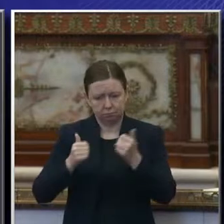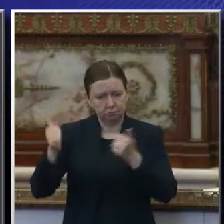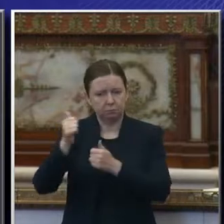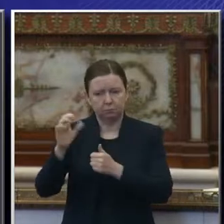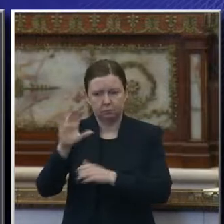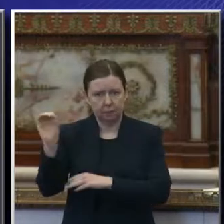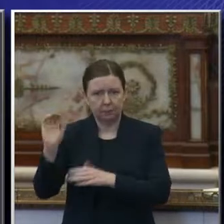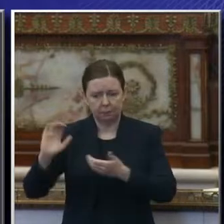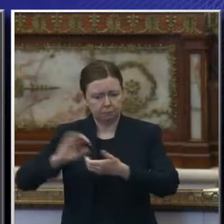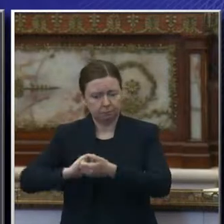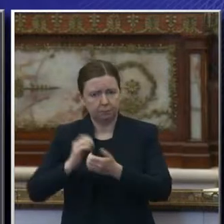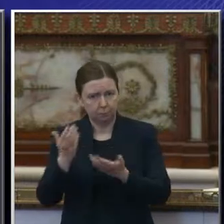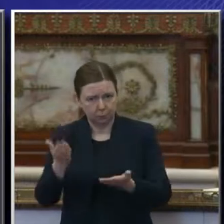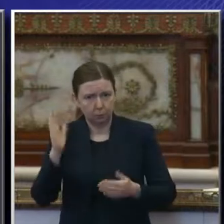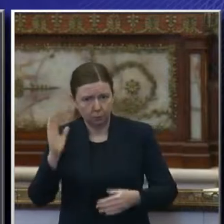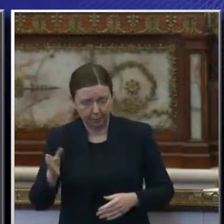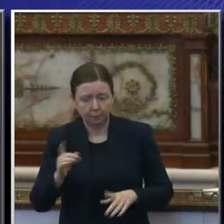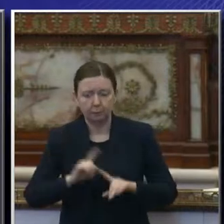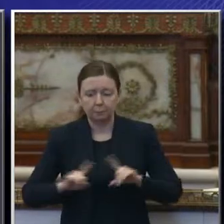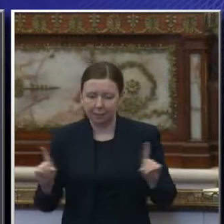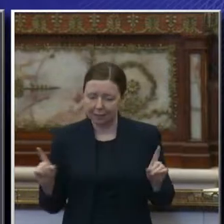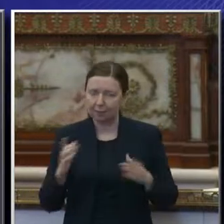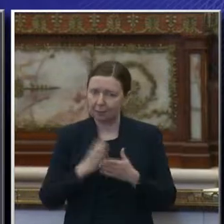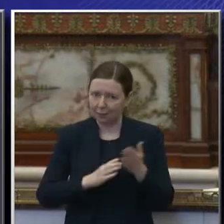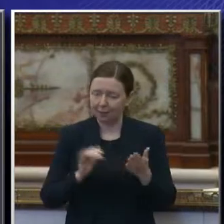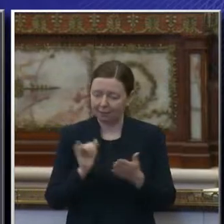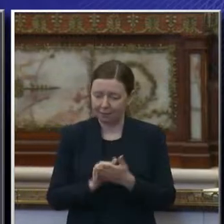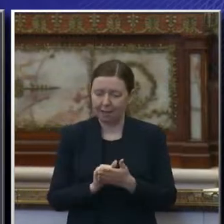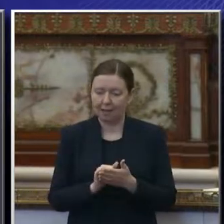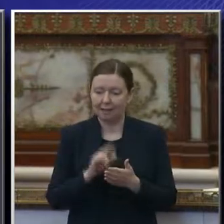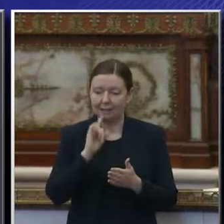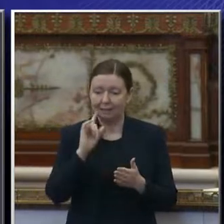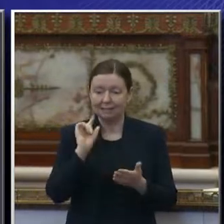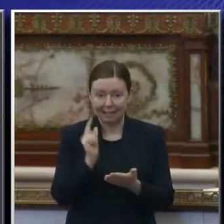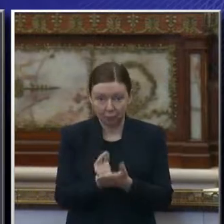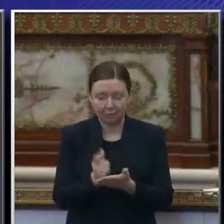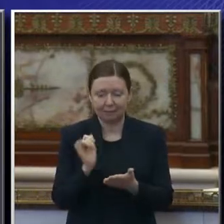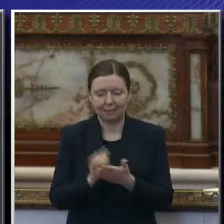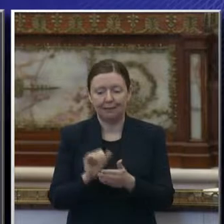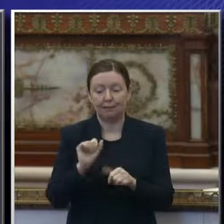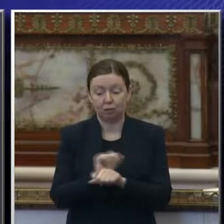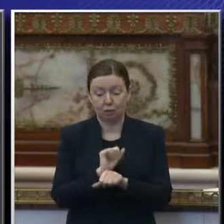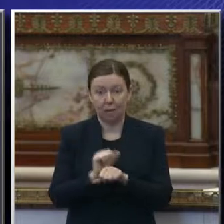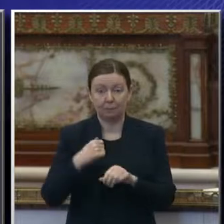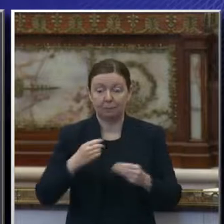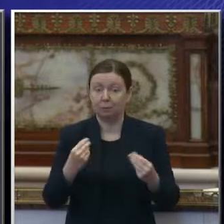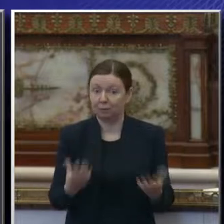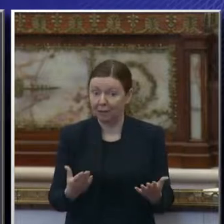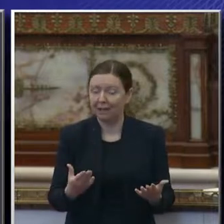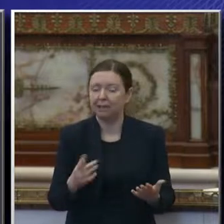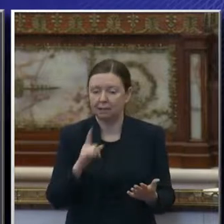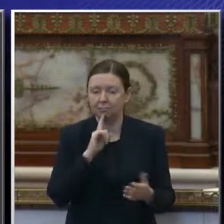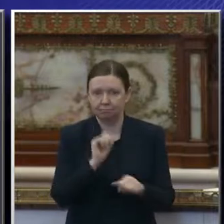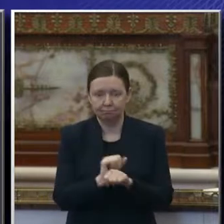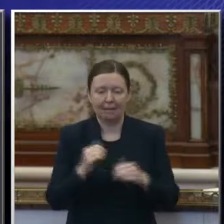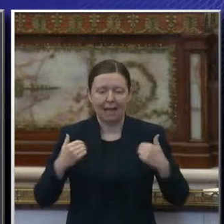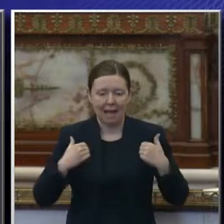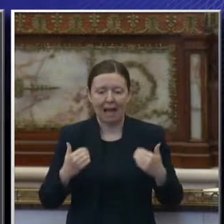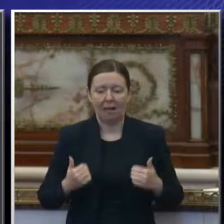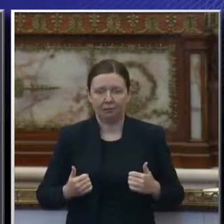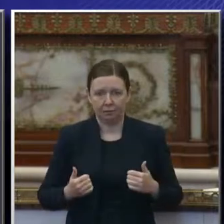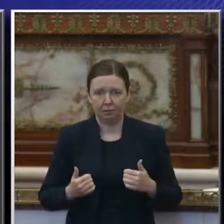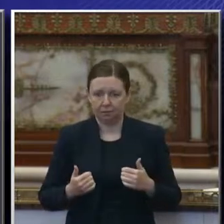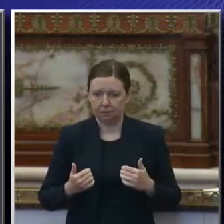great partner with you, but part of this is guaranteeing that the jobs that we provide actually have a living